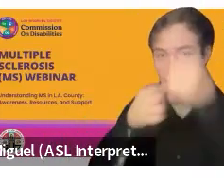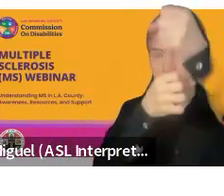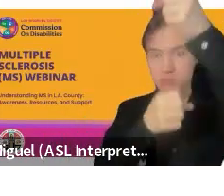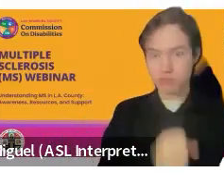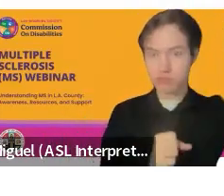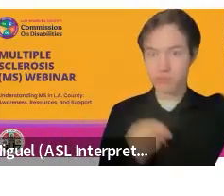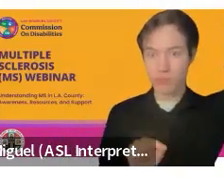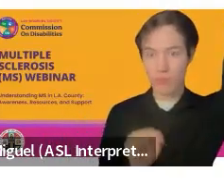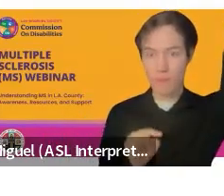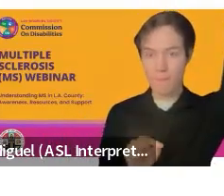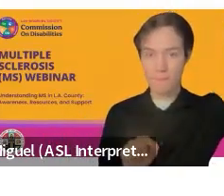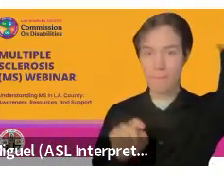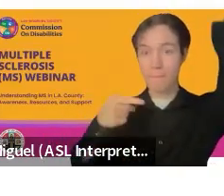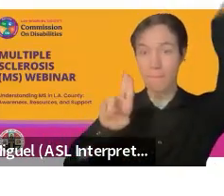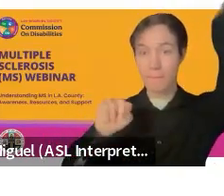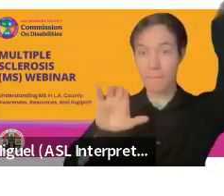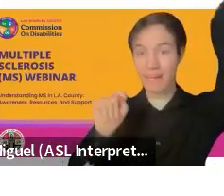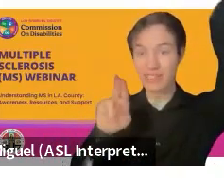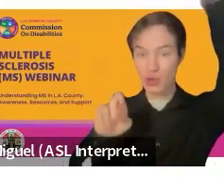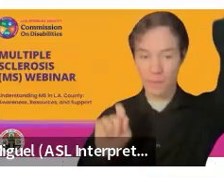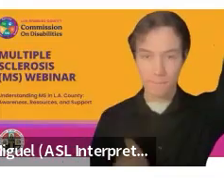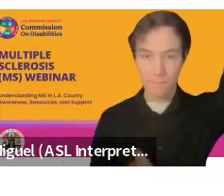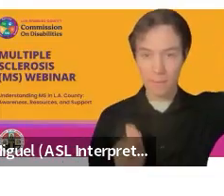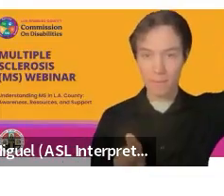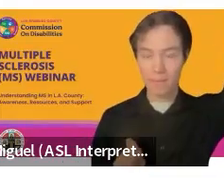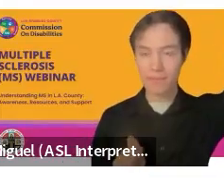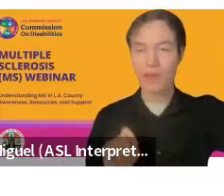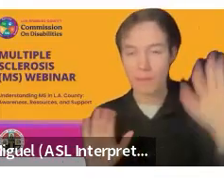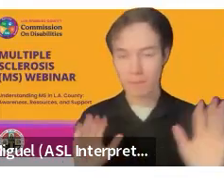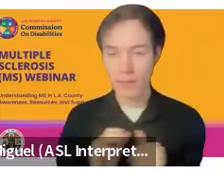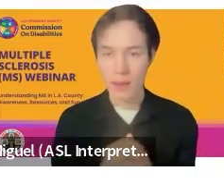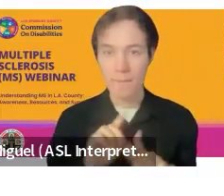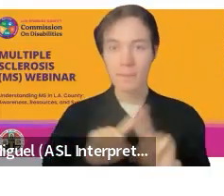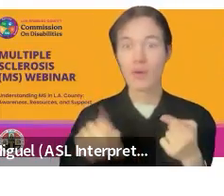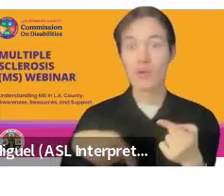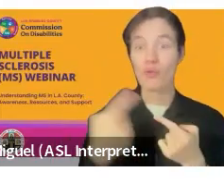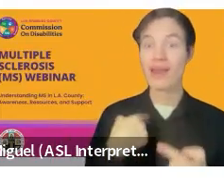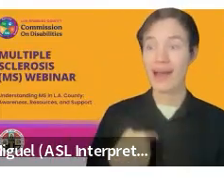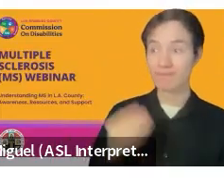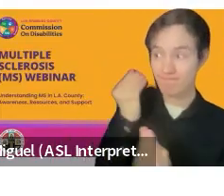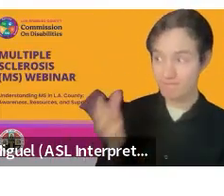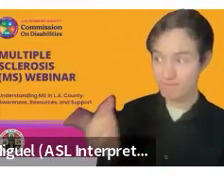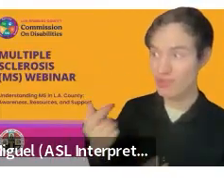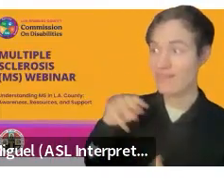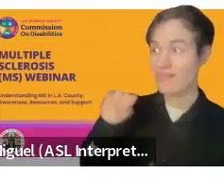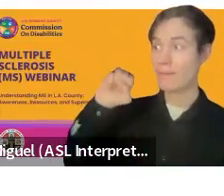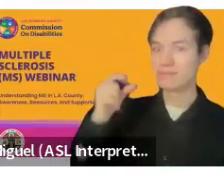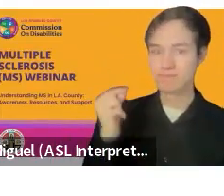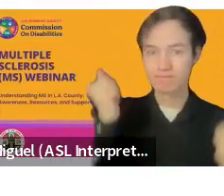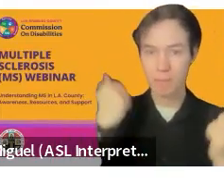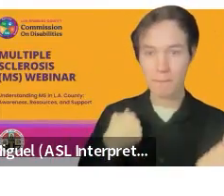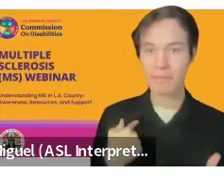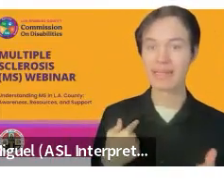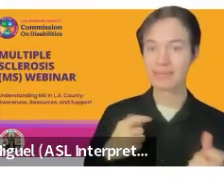So once I have made the diagnosis, I make sure I get my patients who need it onto treatment as soon as possible.